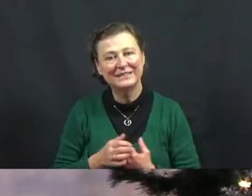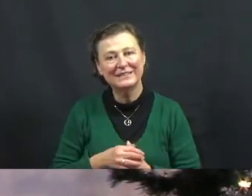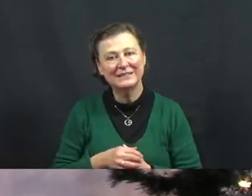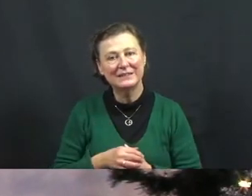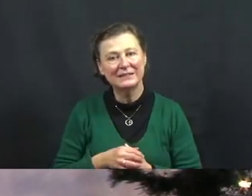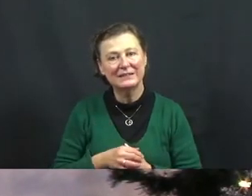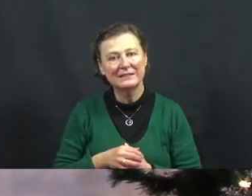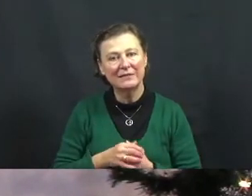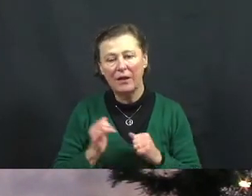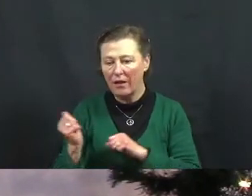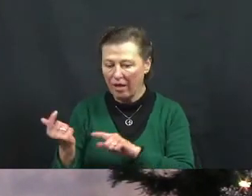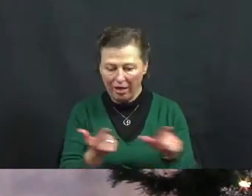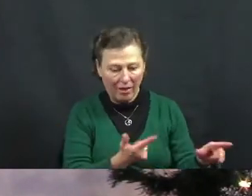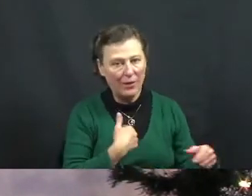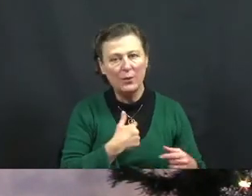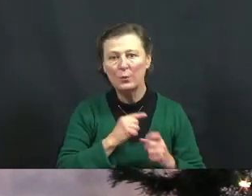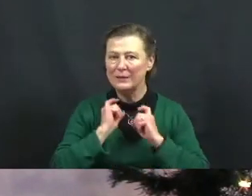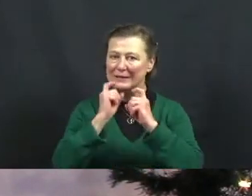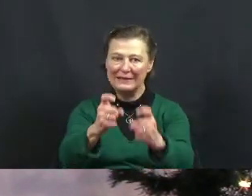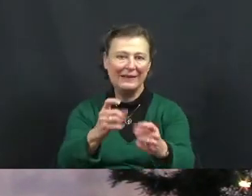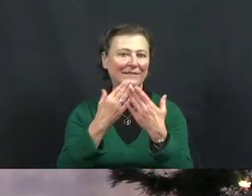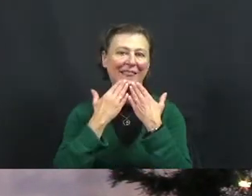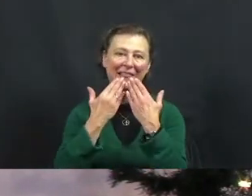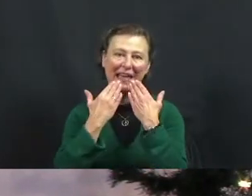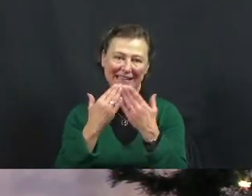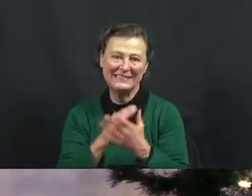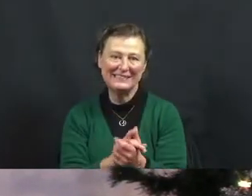For all this we give thanks.